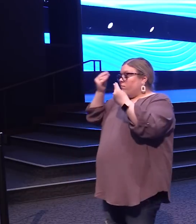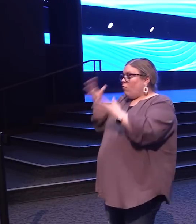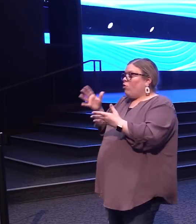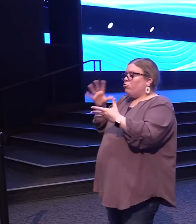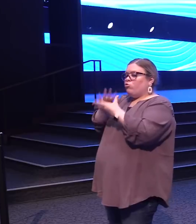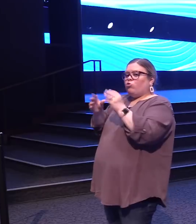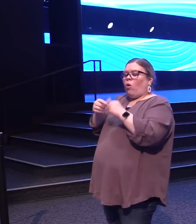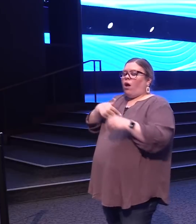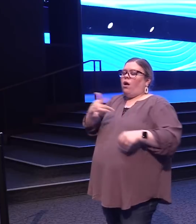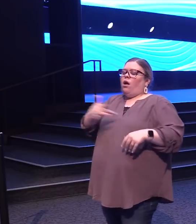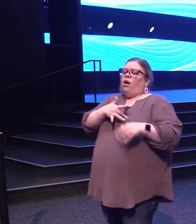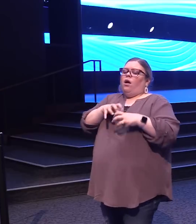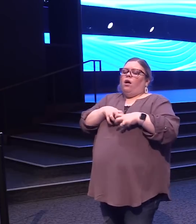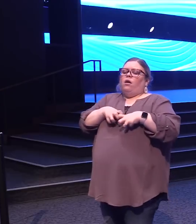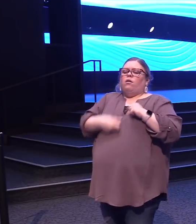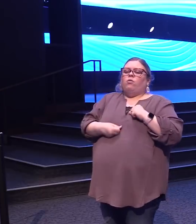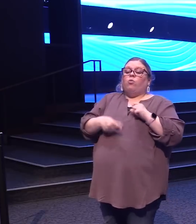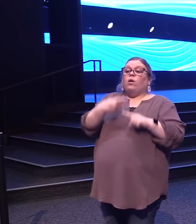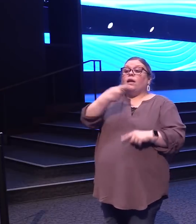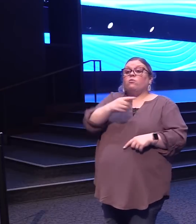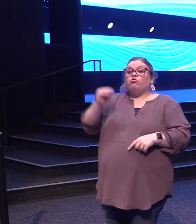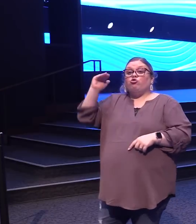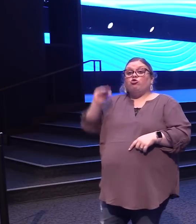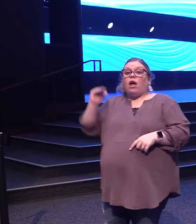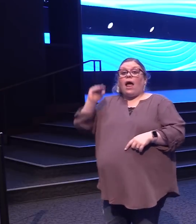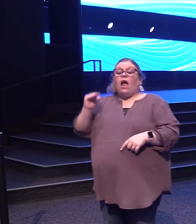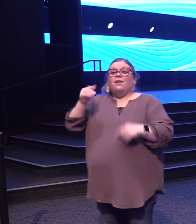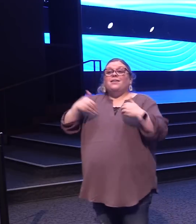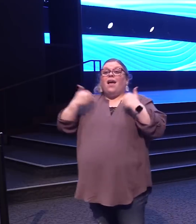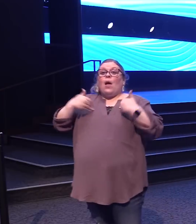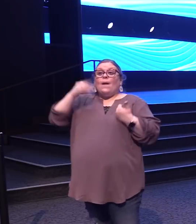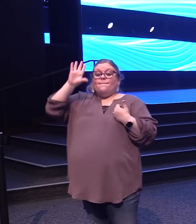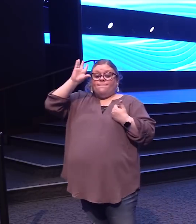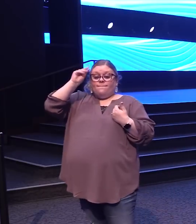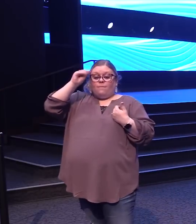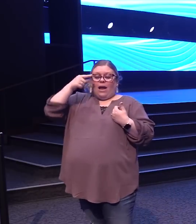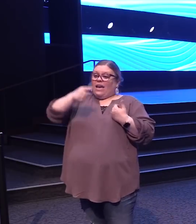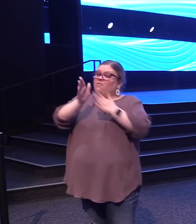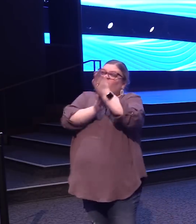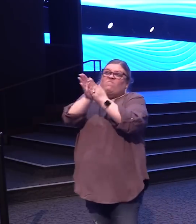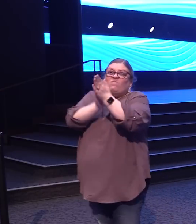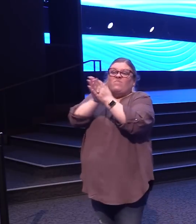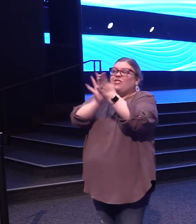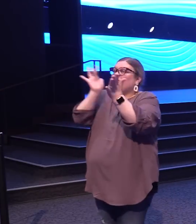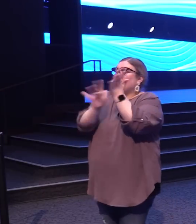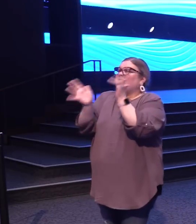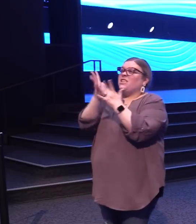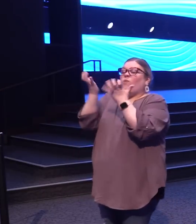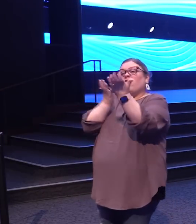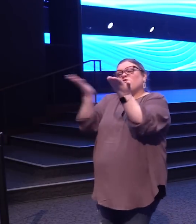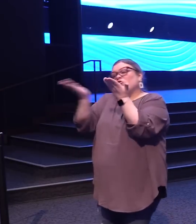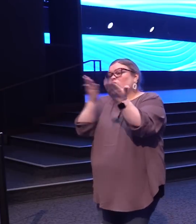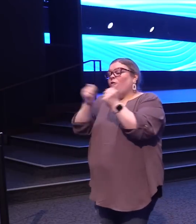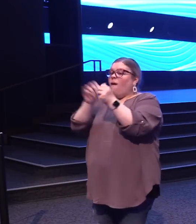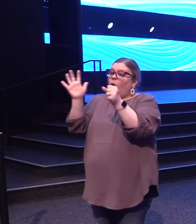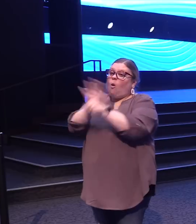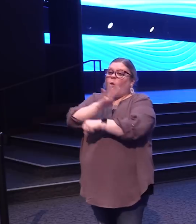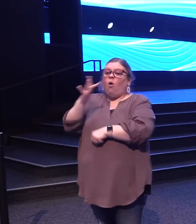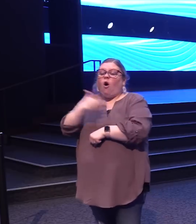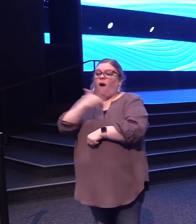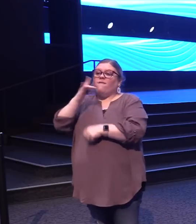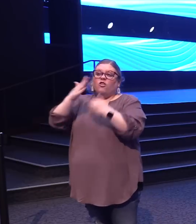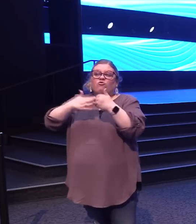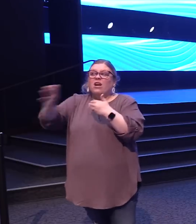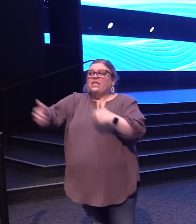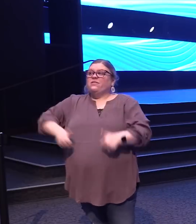heartbreaking story about when he was a child and was a young boy, he was on fire for Jesus, wanted to serve him with all of his heart for the